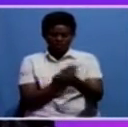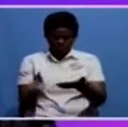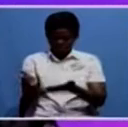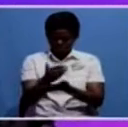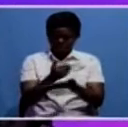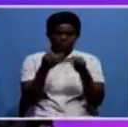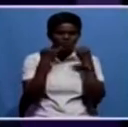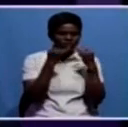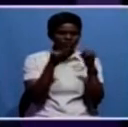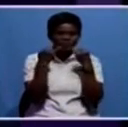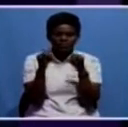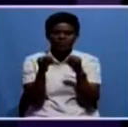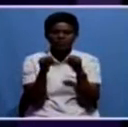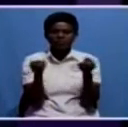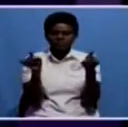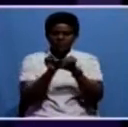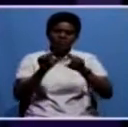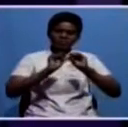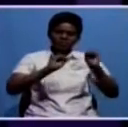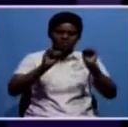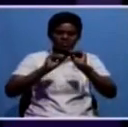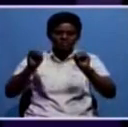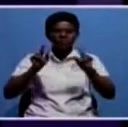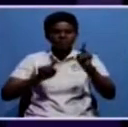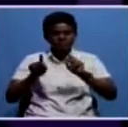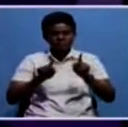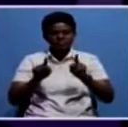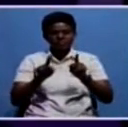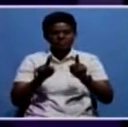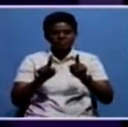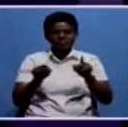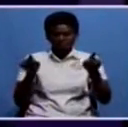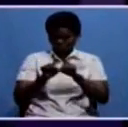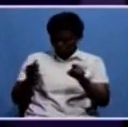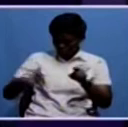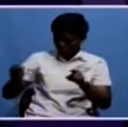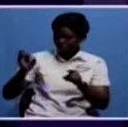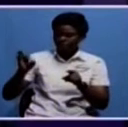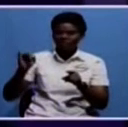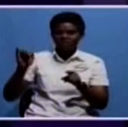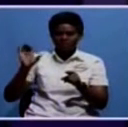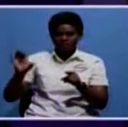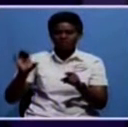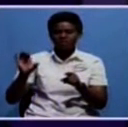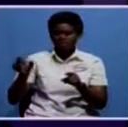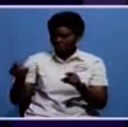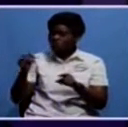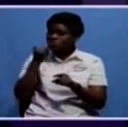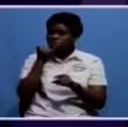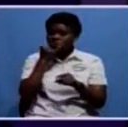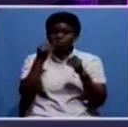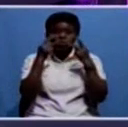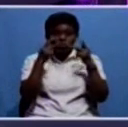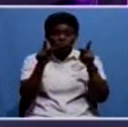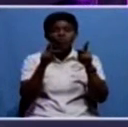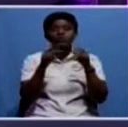information. And they have a mandate to sensitize educate. We are and they are saying they're on firm ground. We are they are not wrong by publishing the